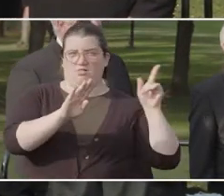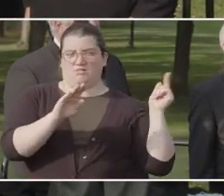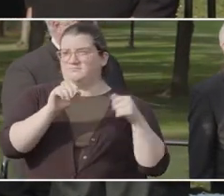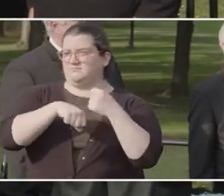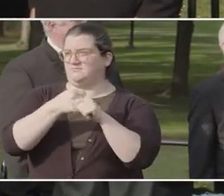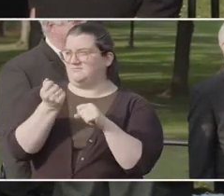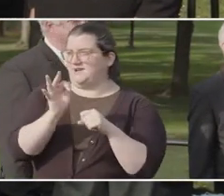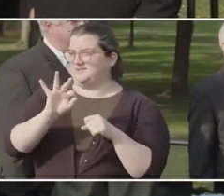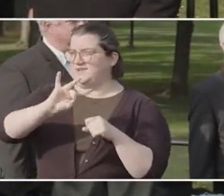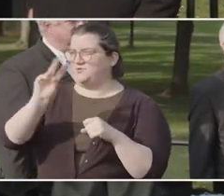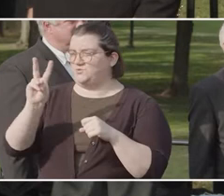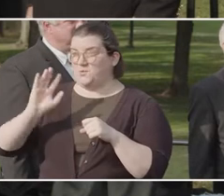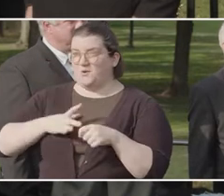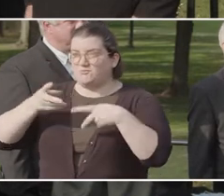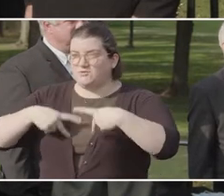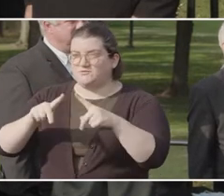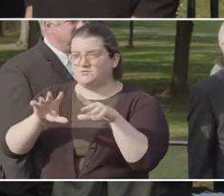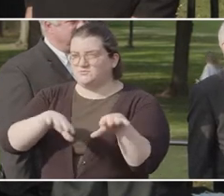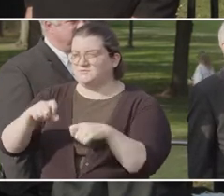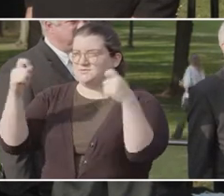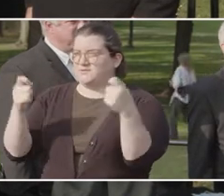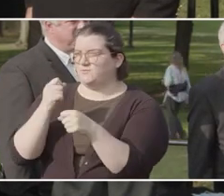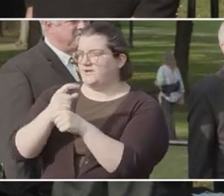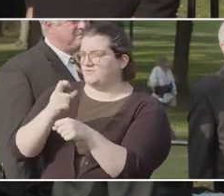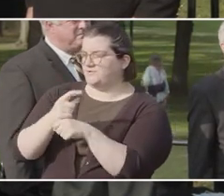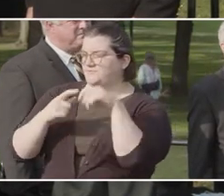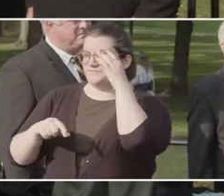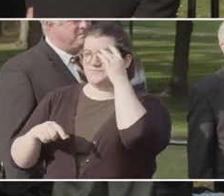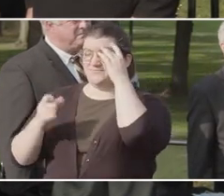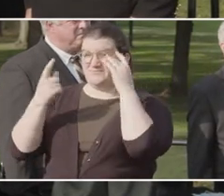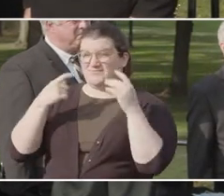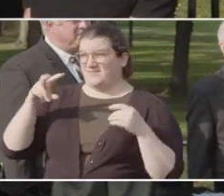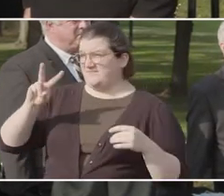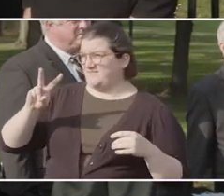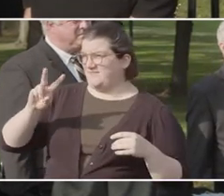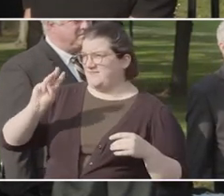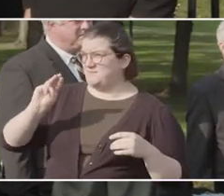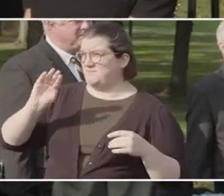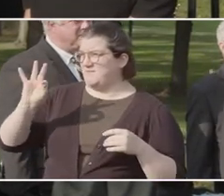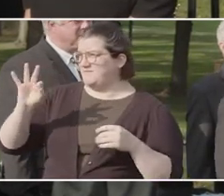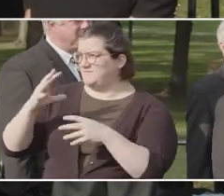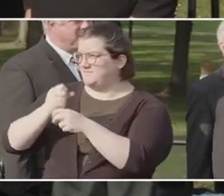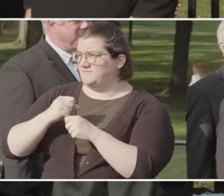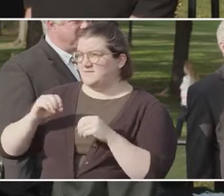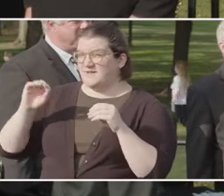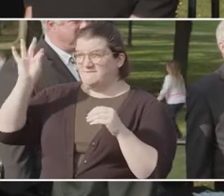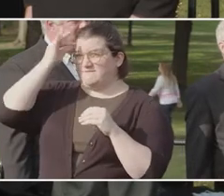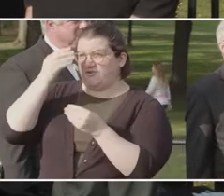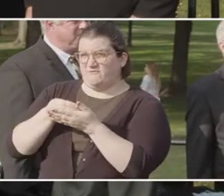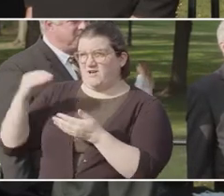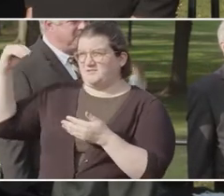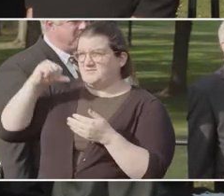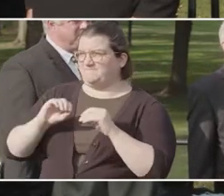host this ceremony each year. VVMF receives no federal funding, so we're only able to do this because of our